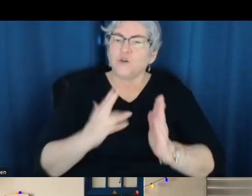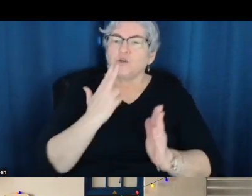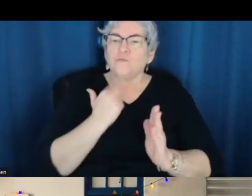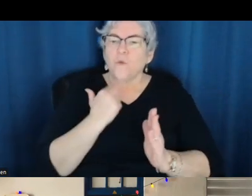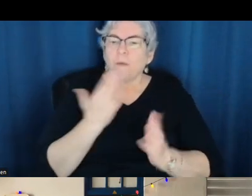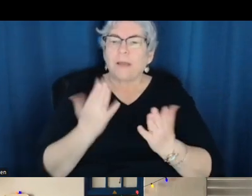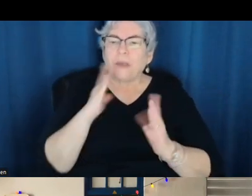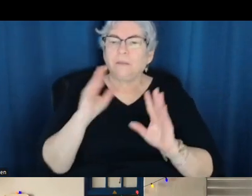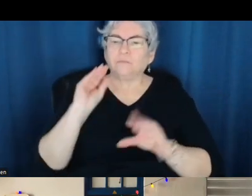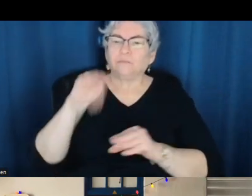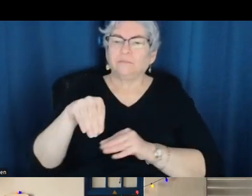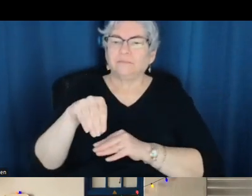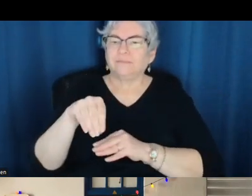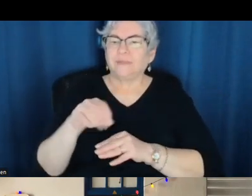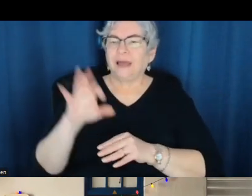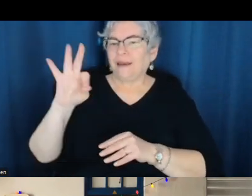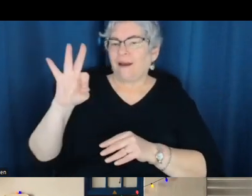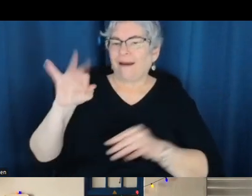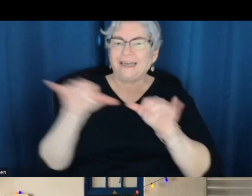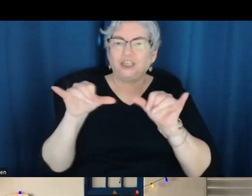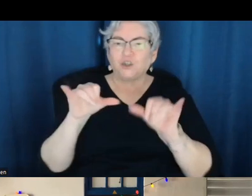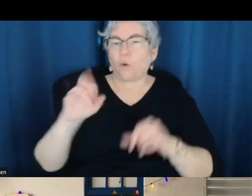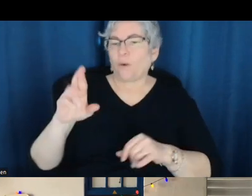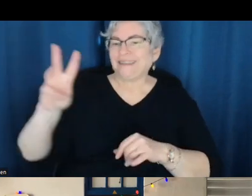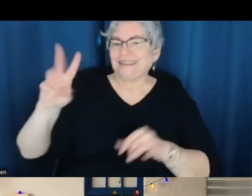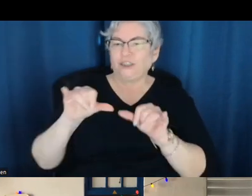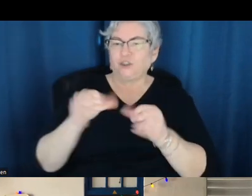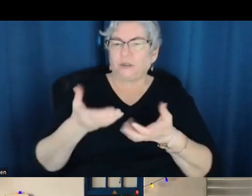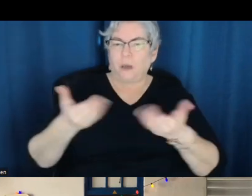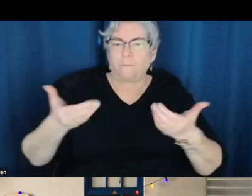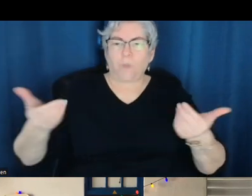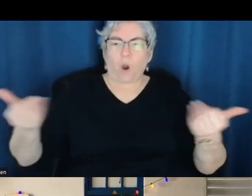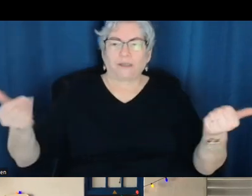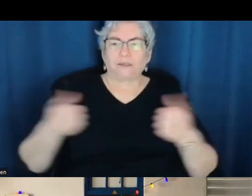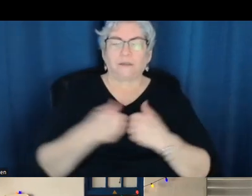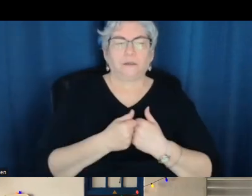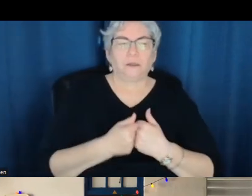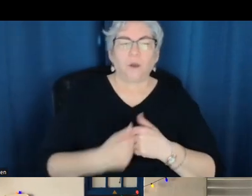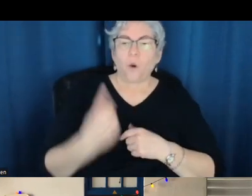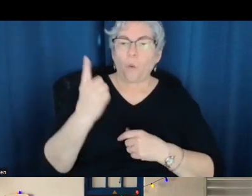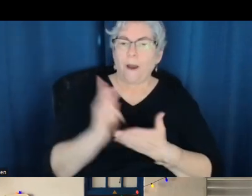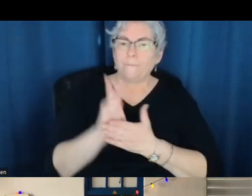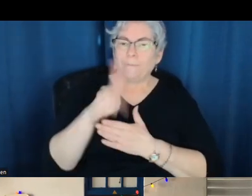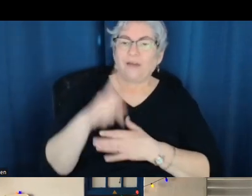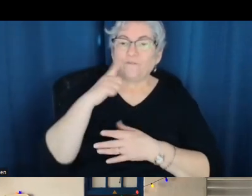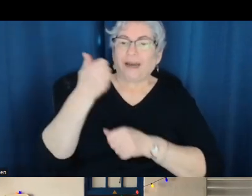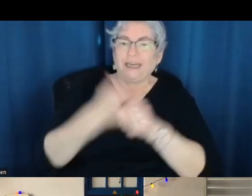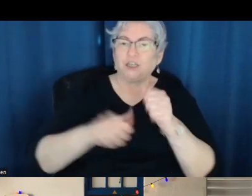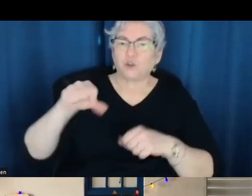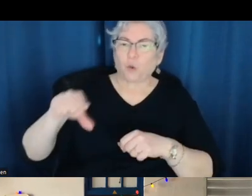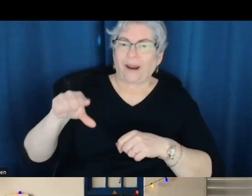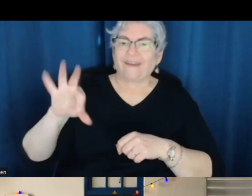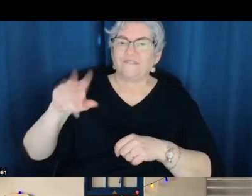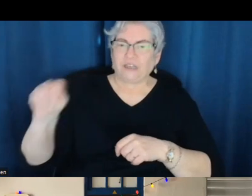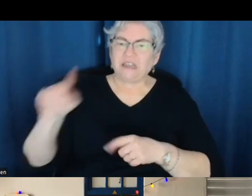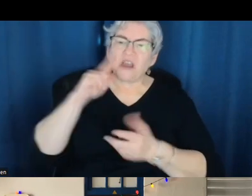be placed 9 inches or even 6 inches apart. One plant per square foot is a rough approximation